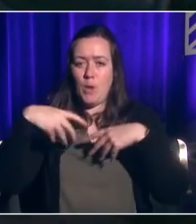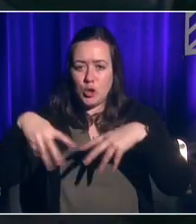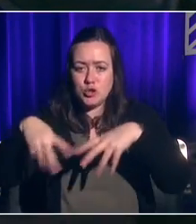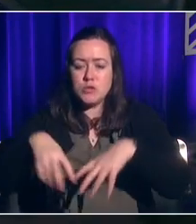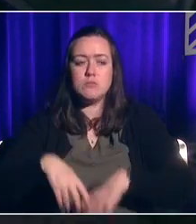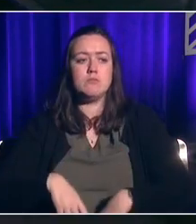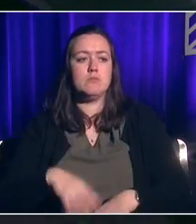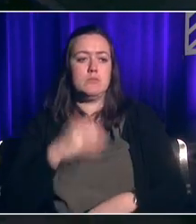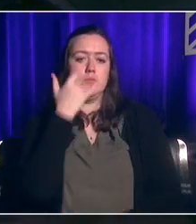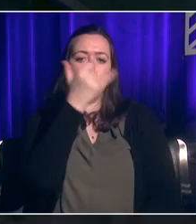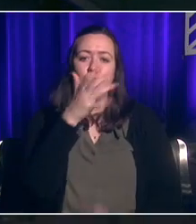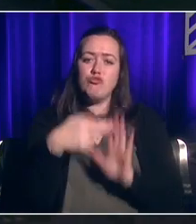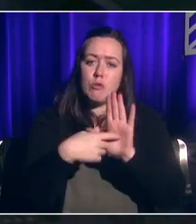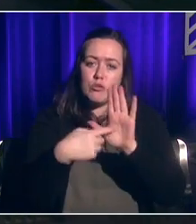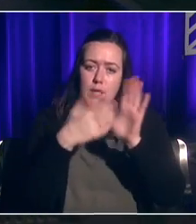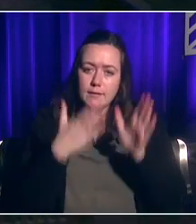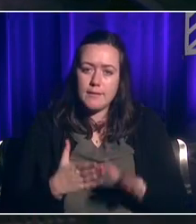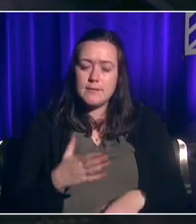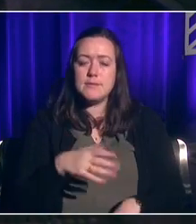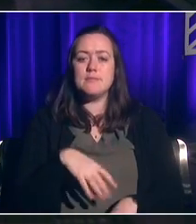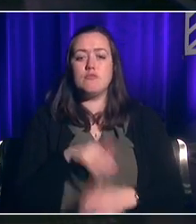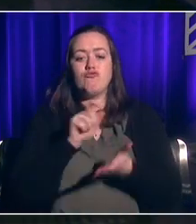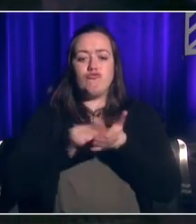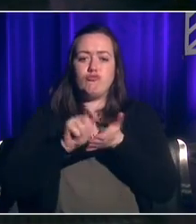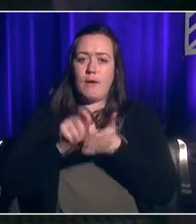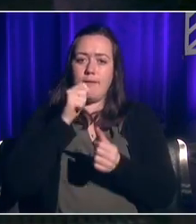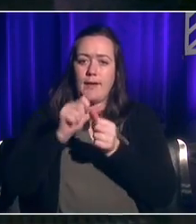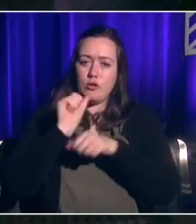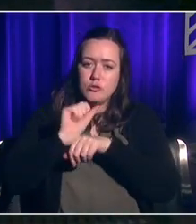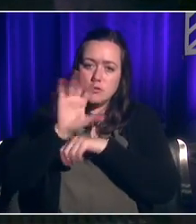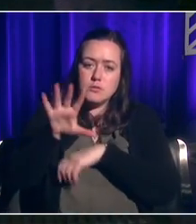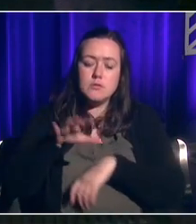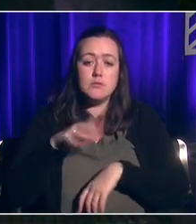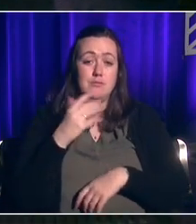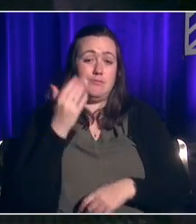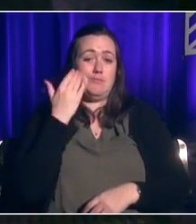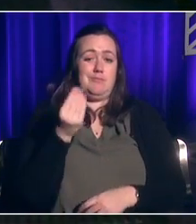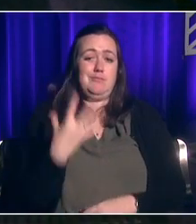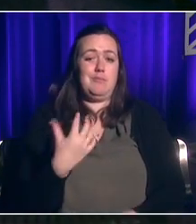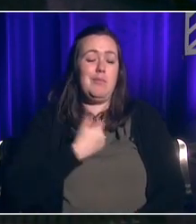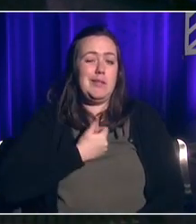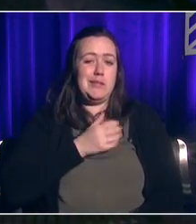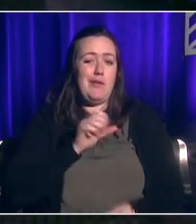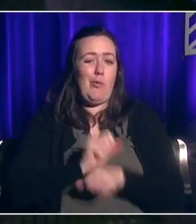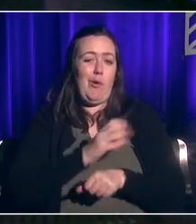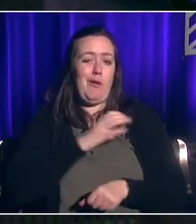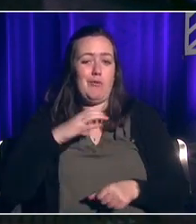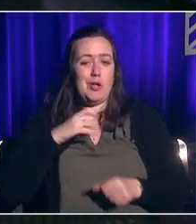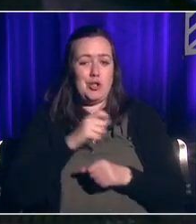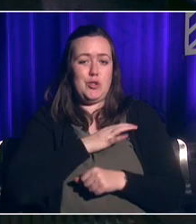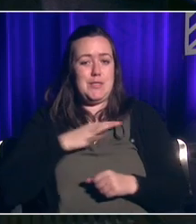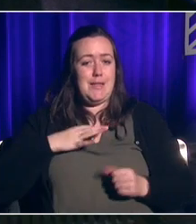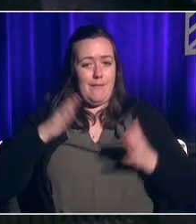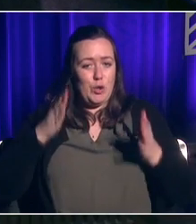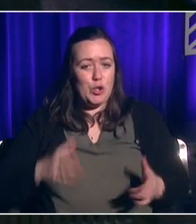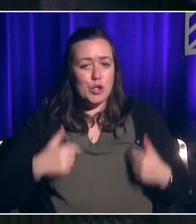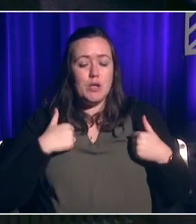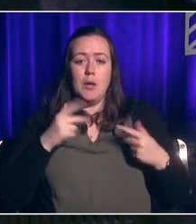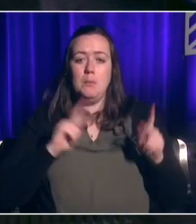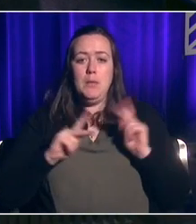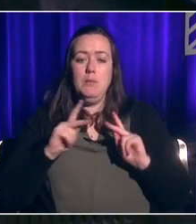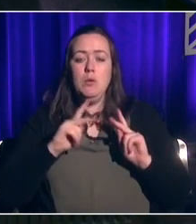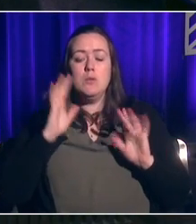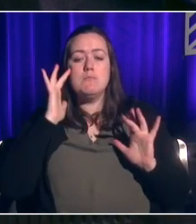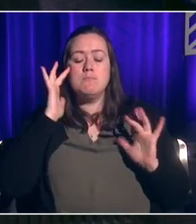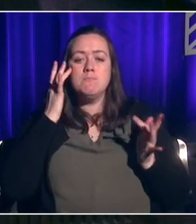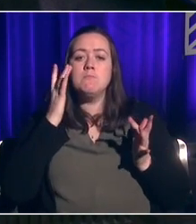Congress. It's important to write those letters, because I can tell you, I worked as a congressional staffer, and it would drive people bananas when the phones were going off the